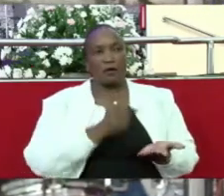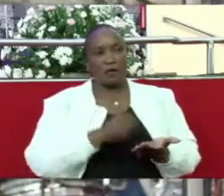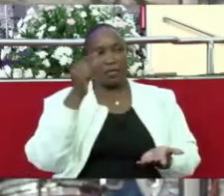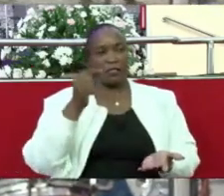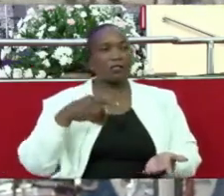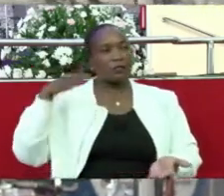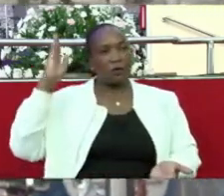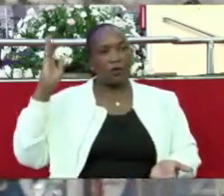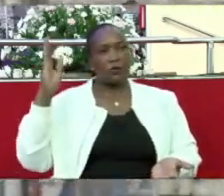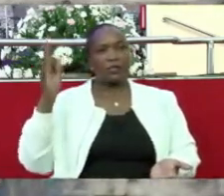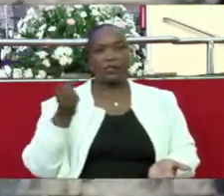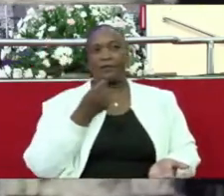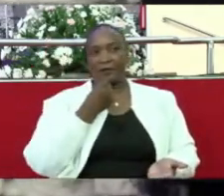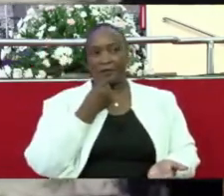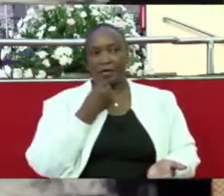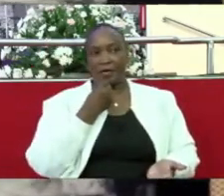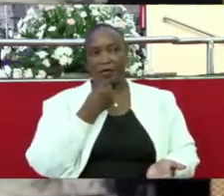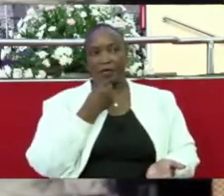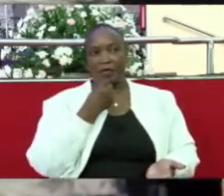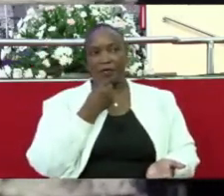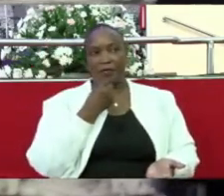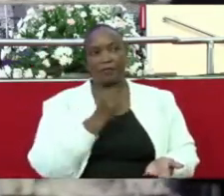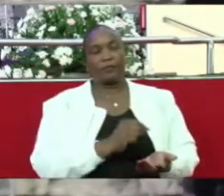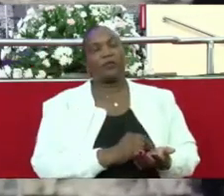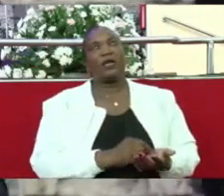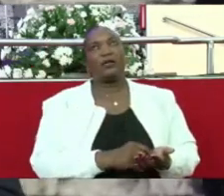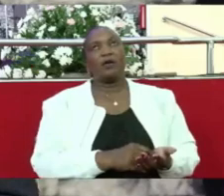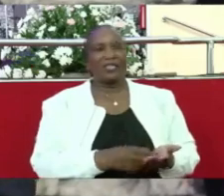Yali, ni uzuri wa Mungu. That God extends to us.